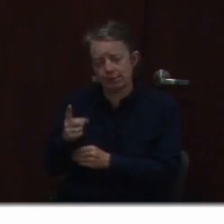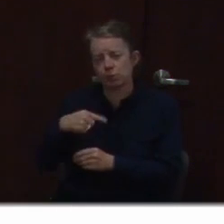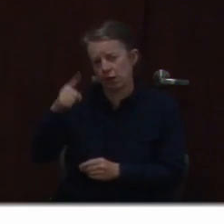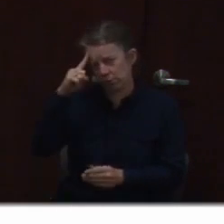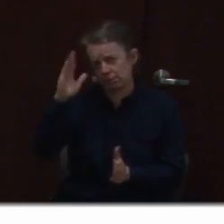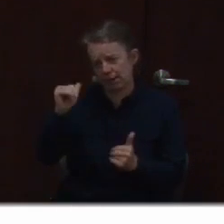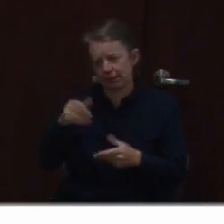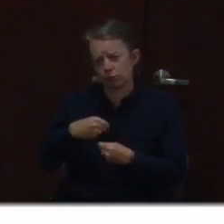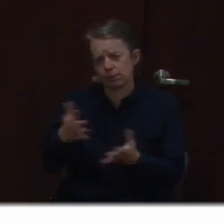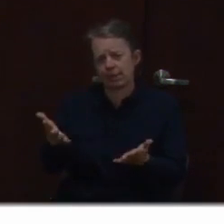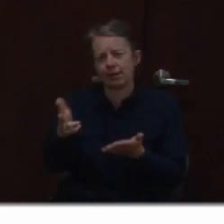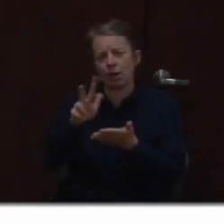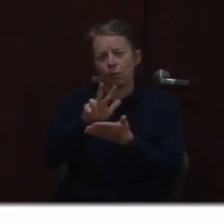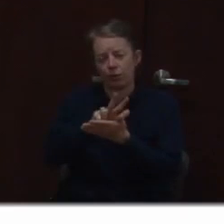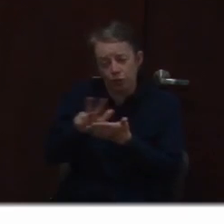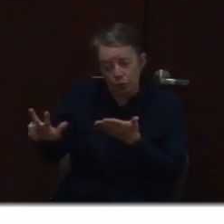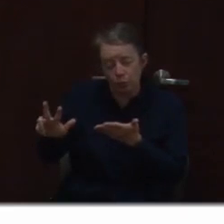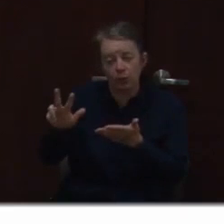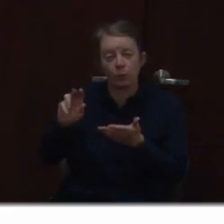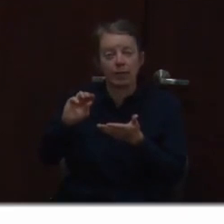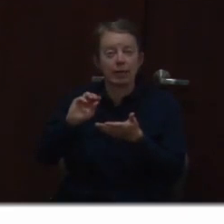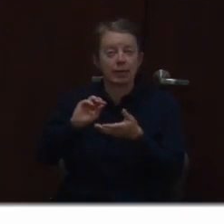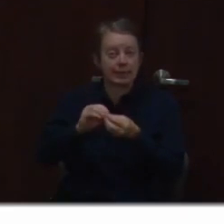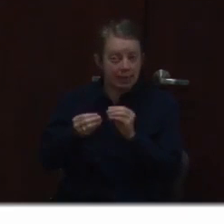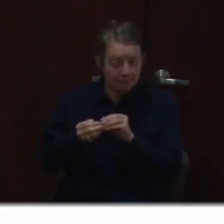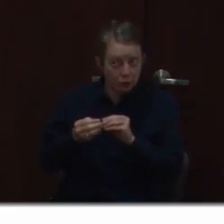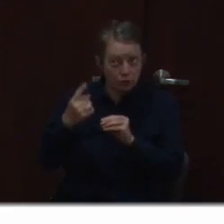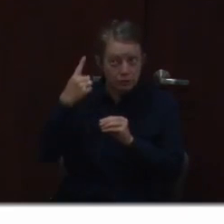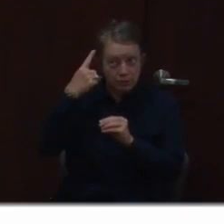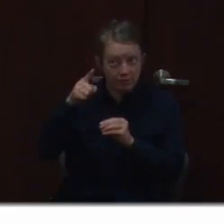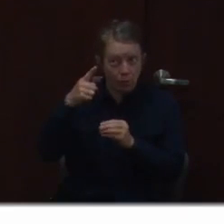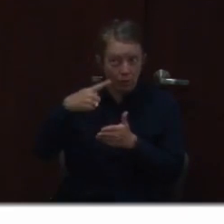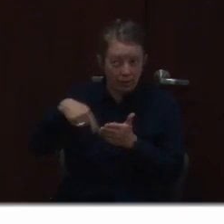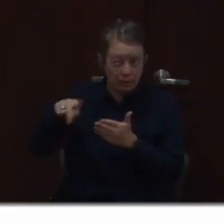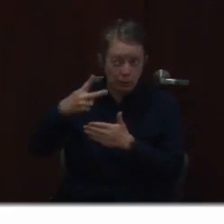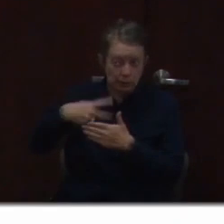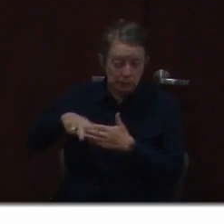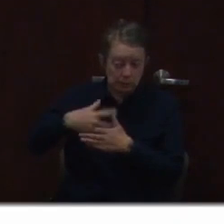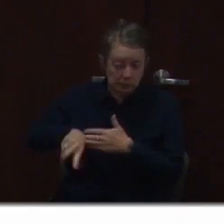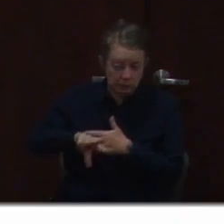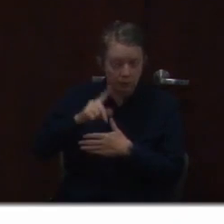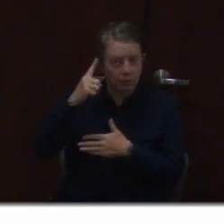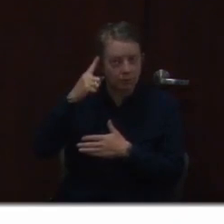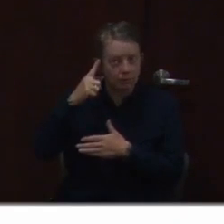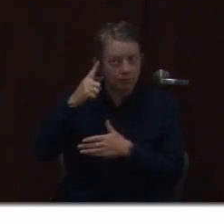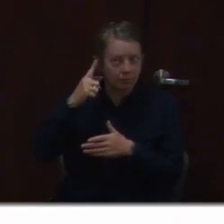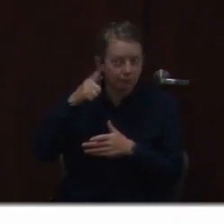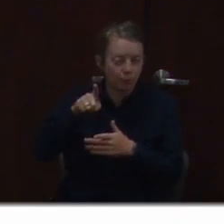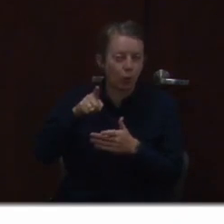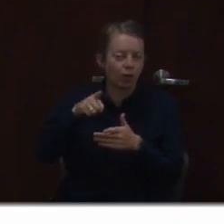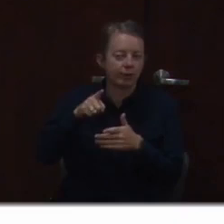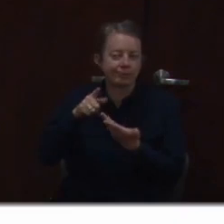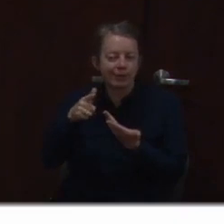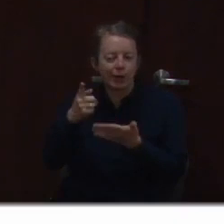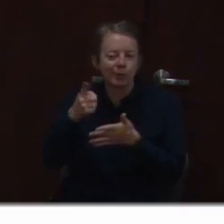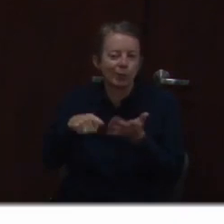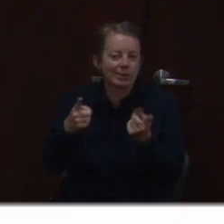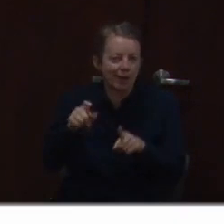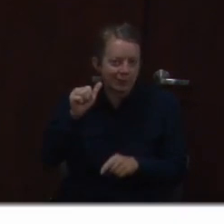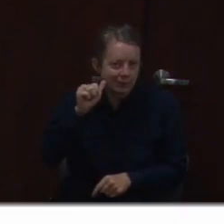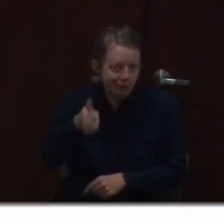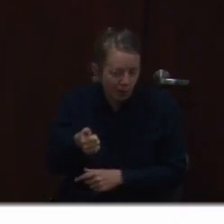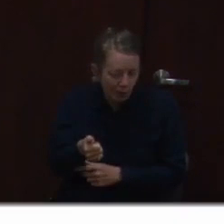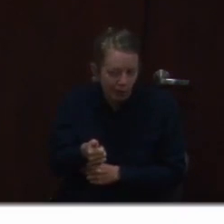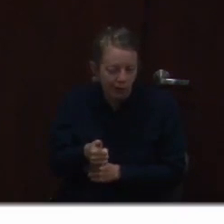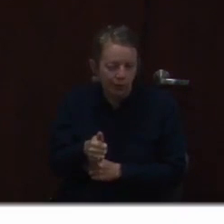the 3-week allocation for next week and the 2 weeks after today. I had not received it as I came